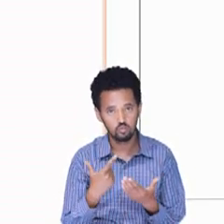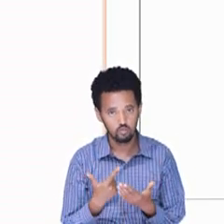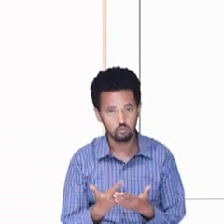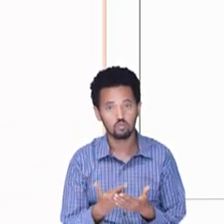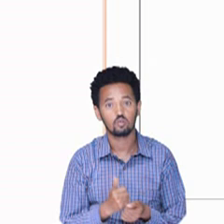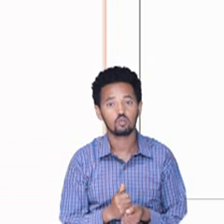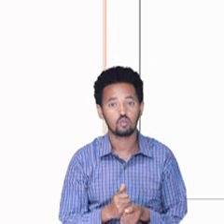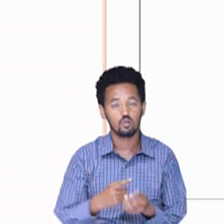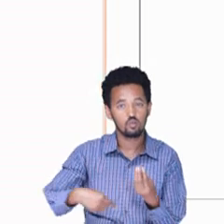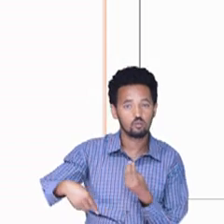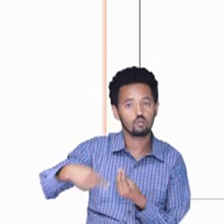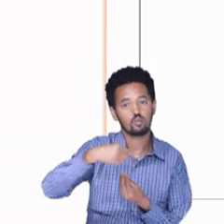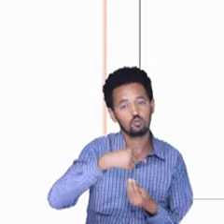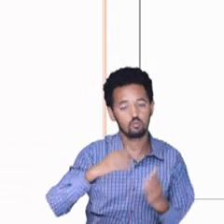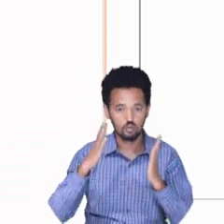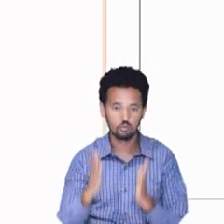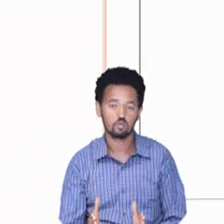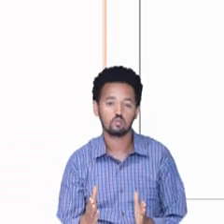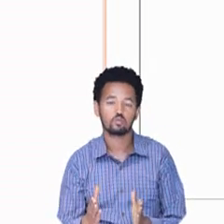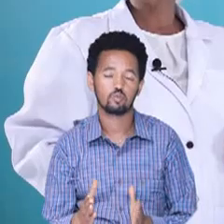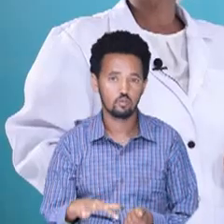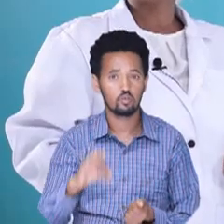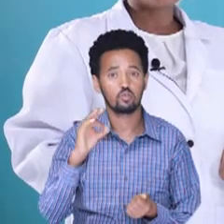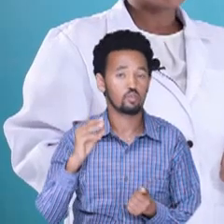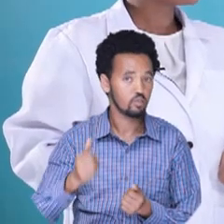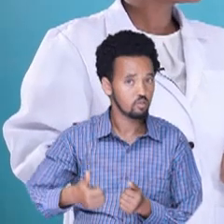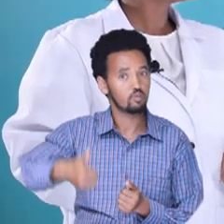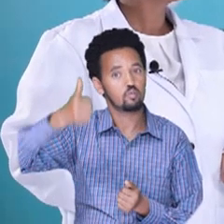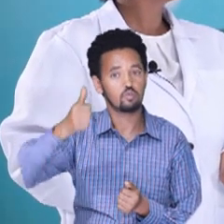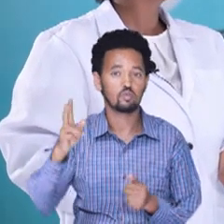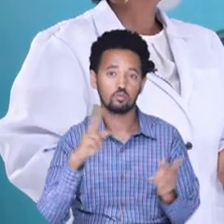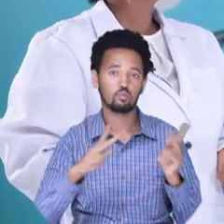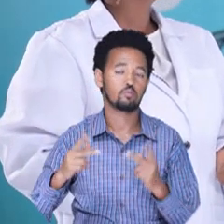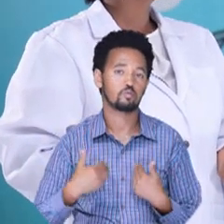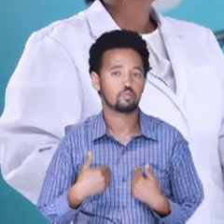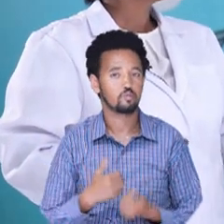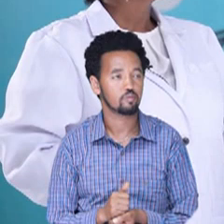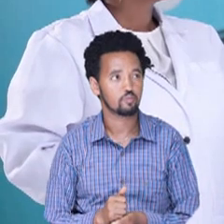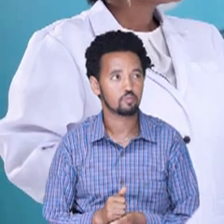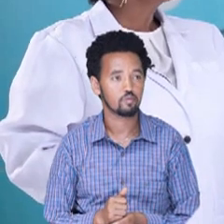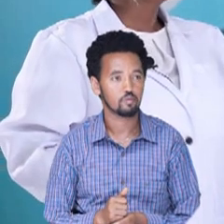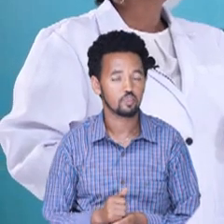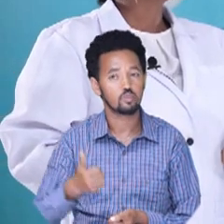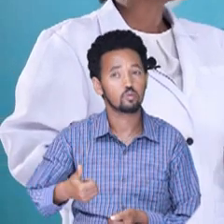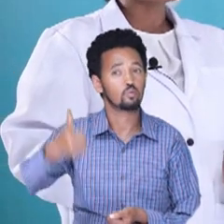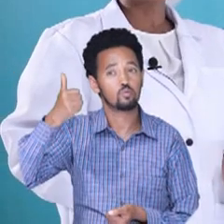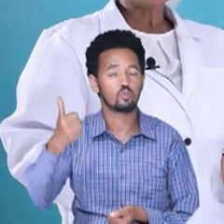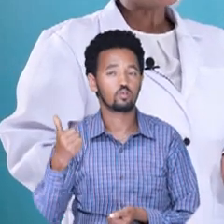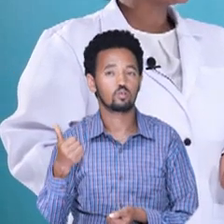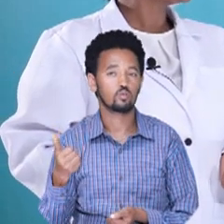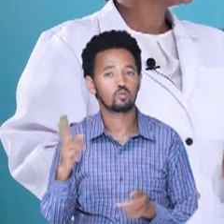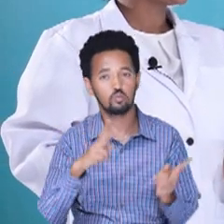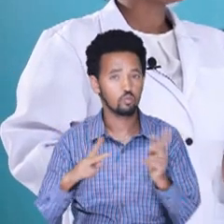and environmental degradation are among the major problems. The major cause